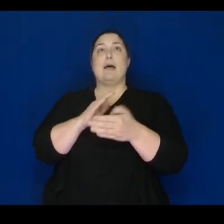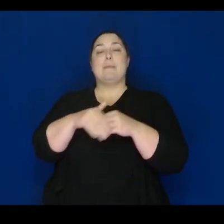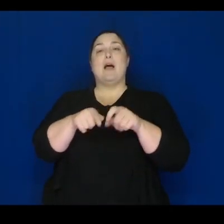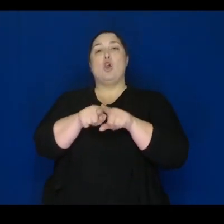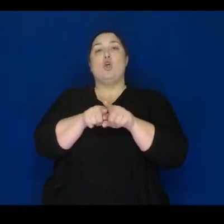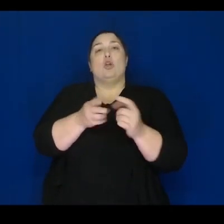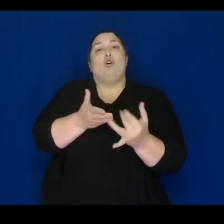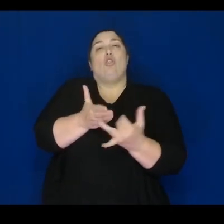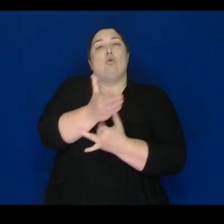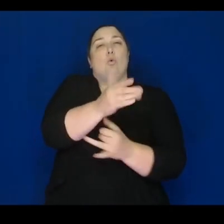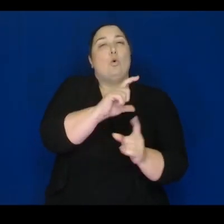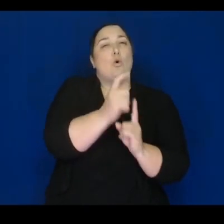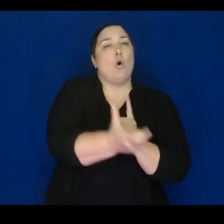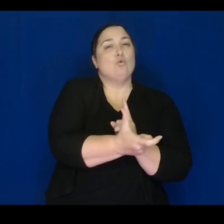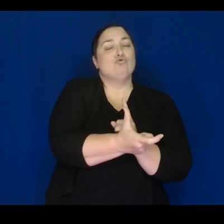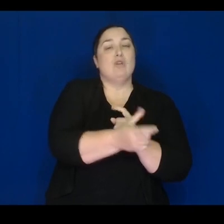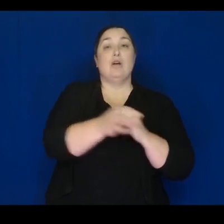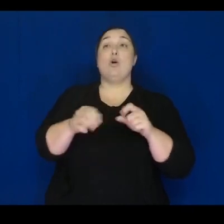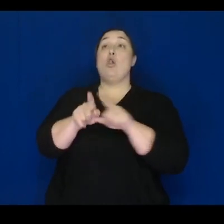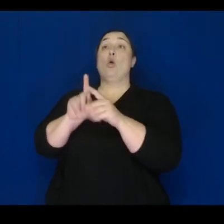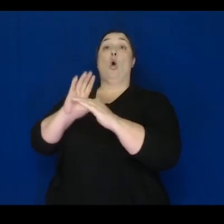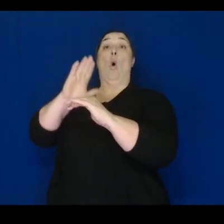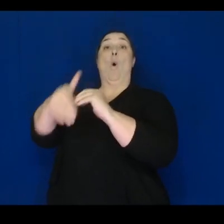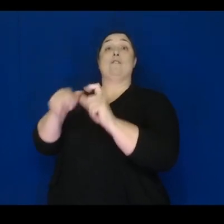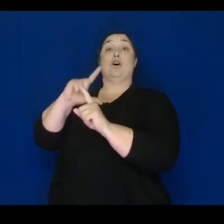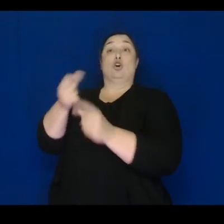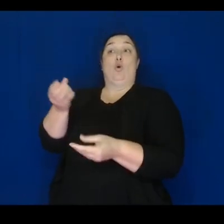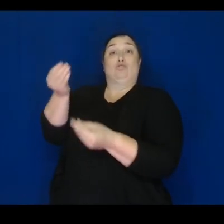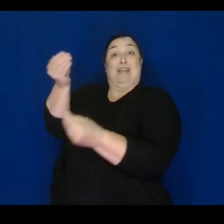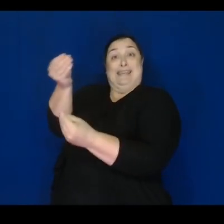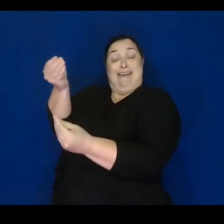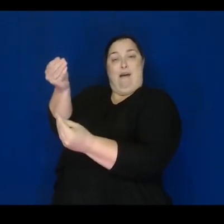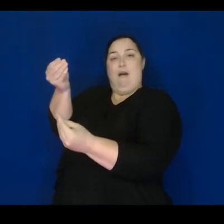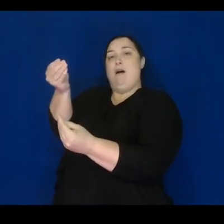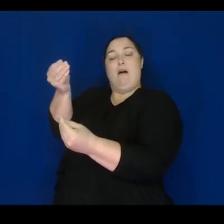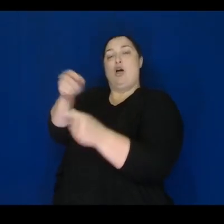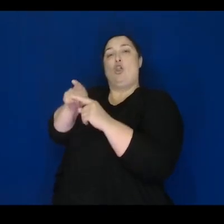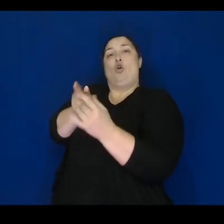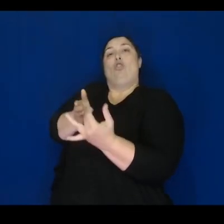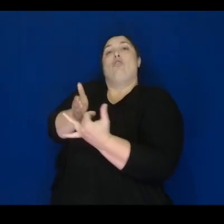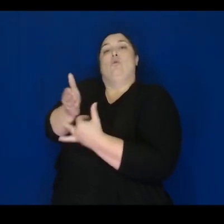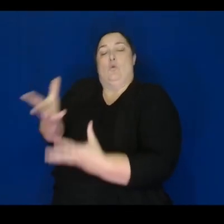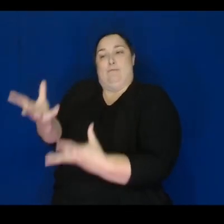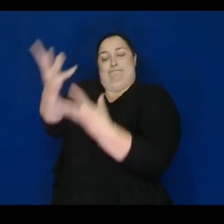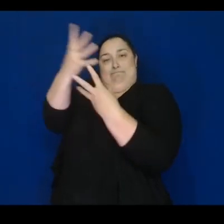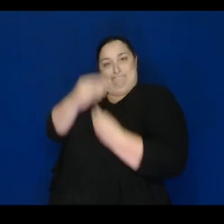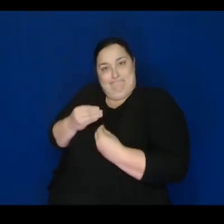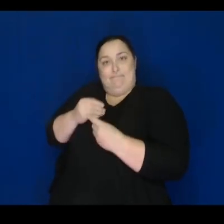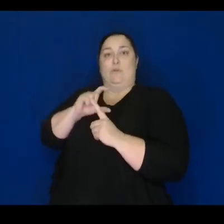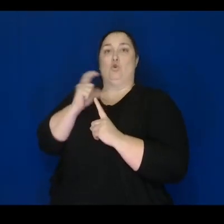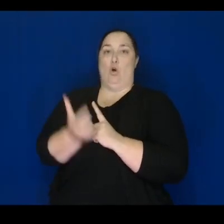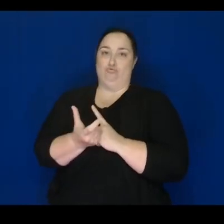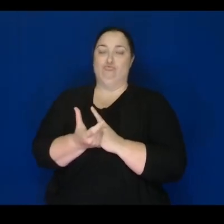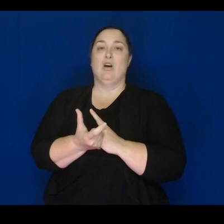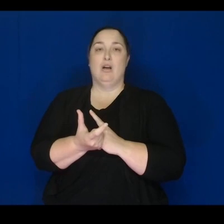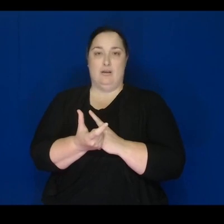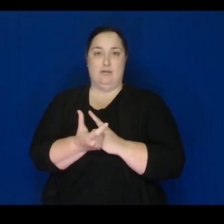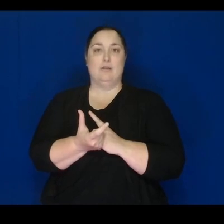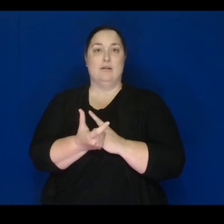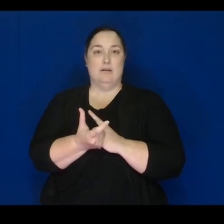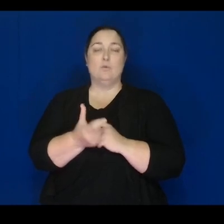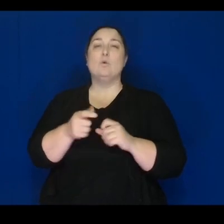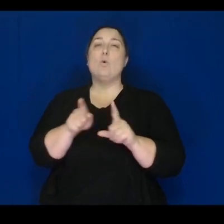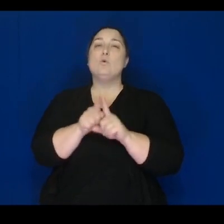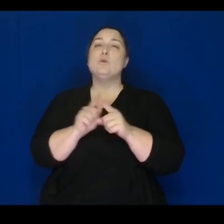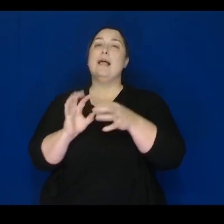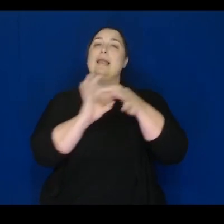So I think that's a really, really important process that we have adopted, which also speaks to the 8 ways of